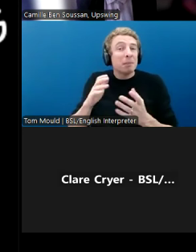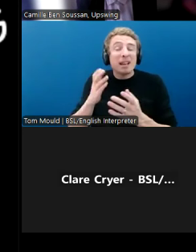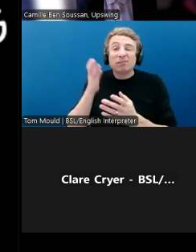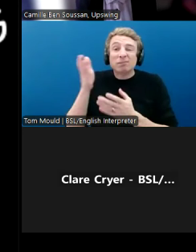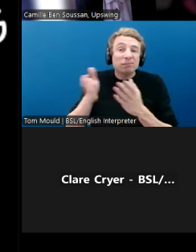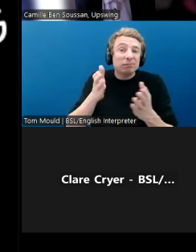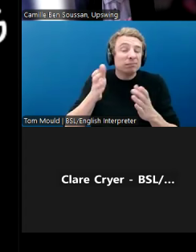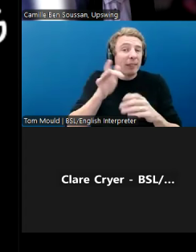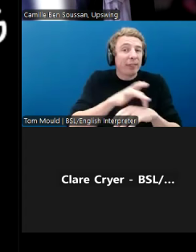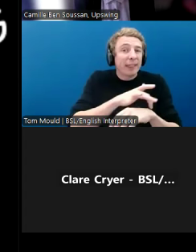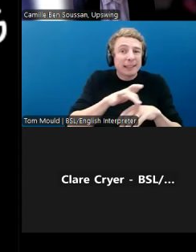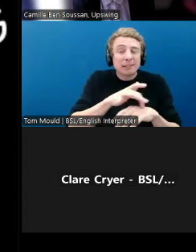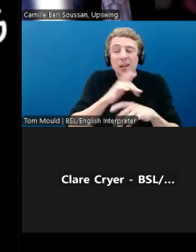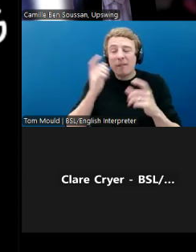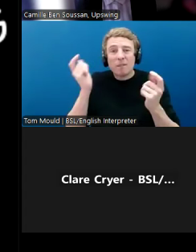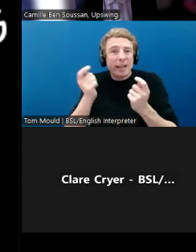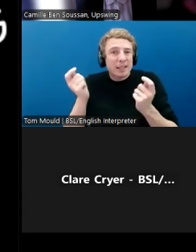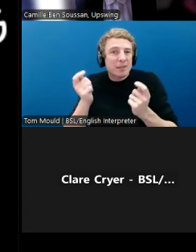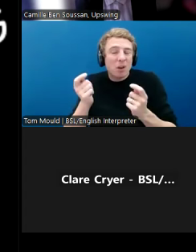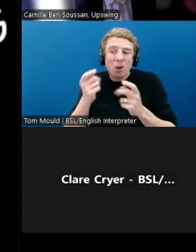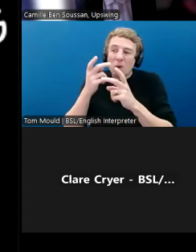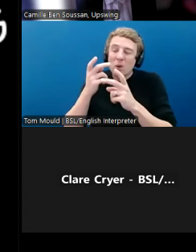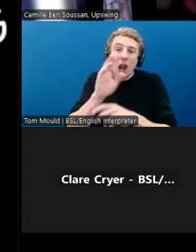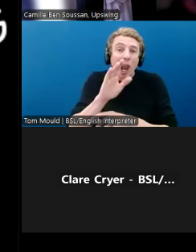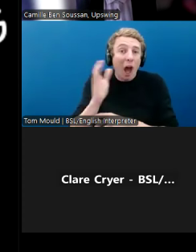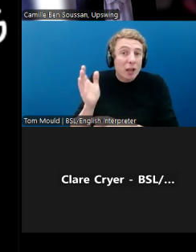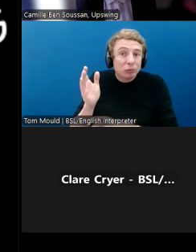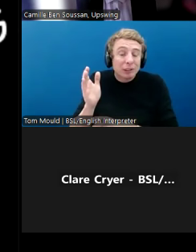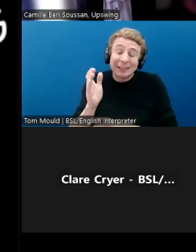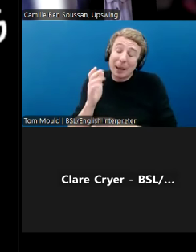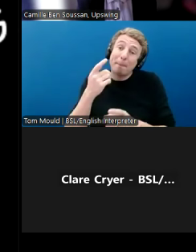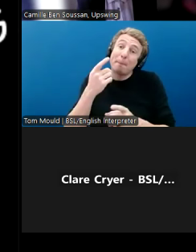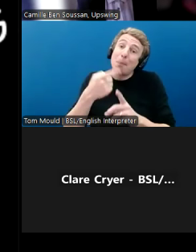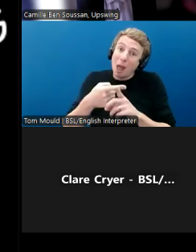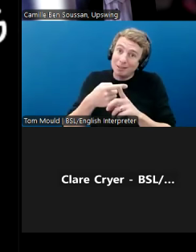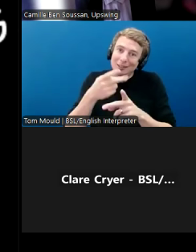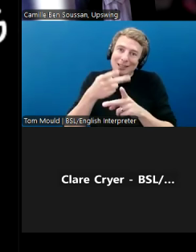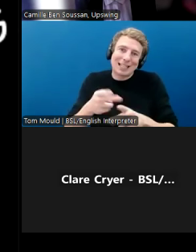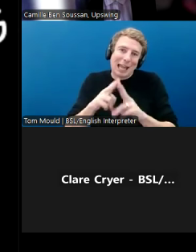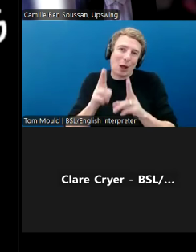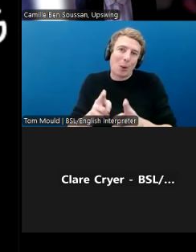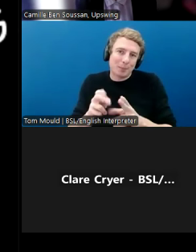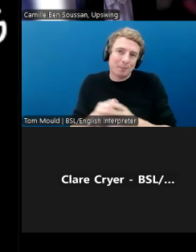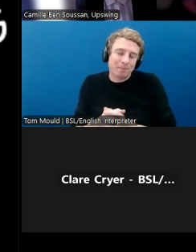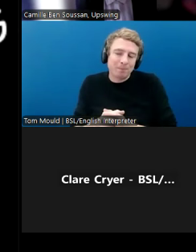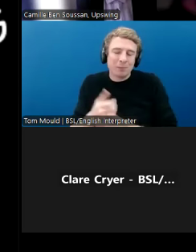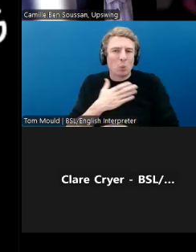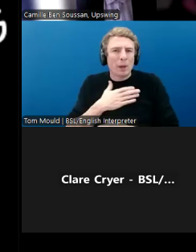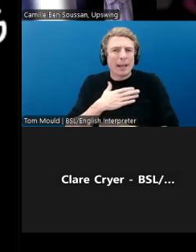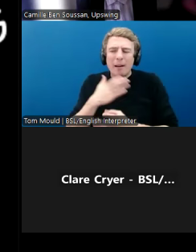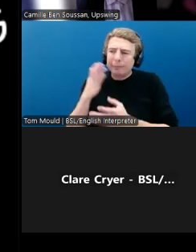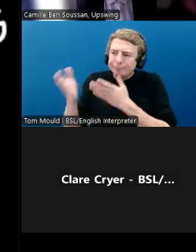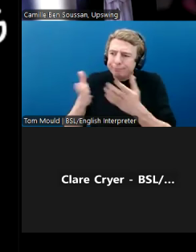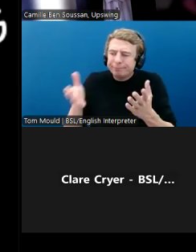in libraries, and in care homes. We take our shows to meet people in the places where they live, they work, and they play. We're a